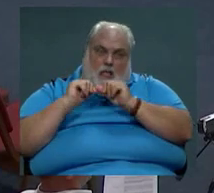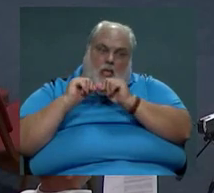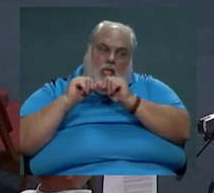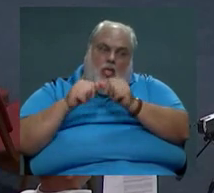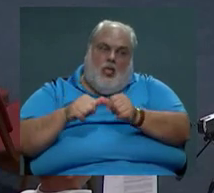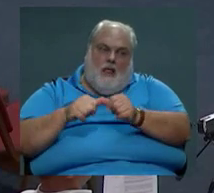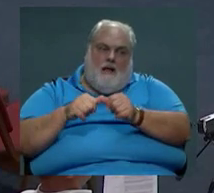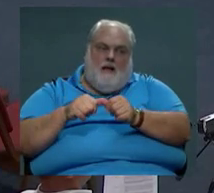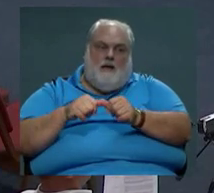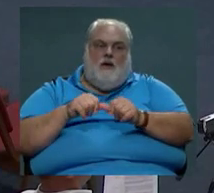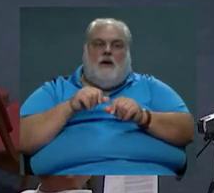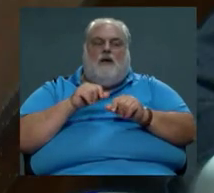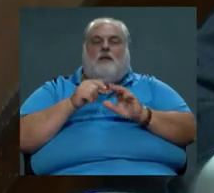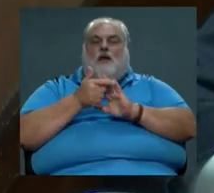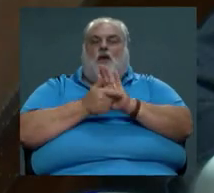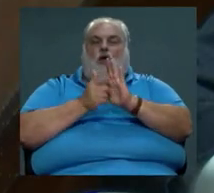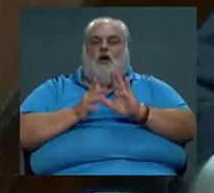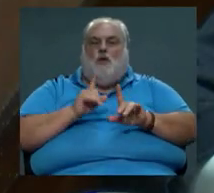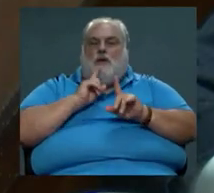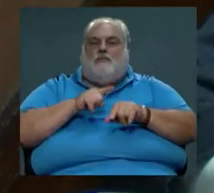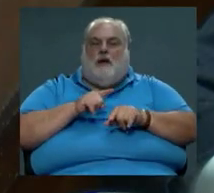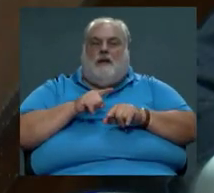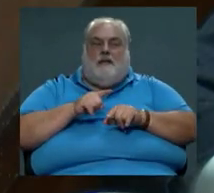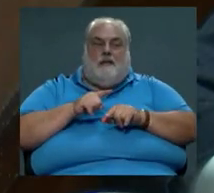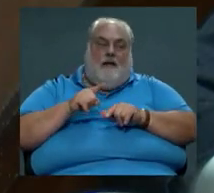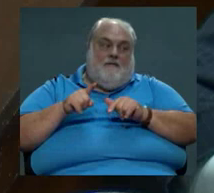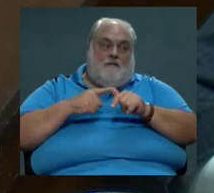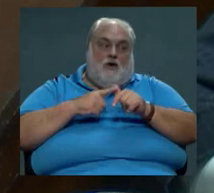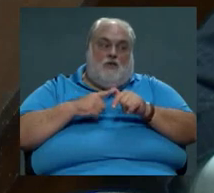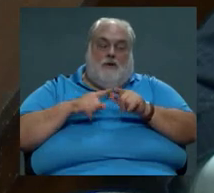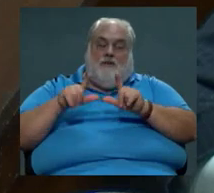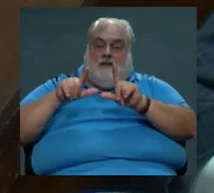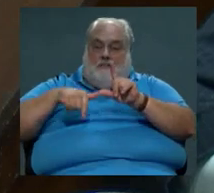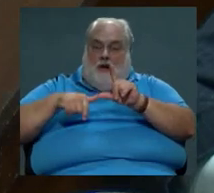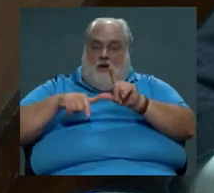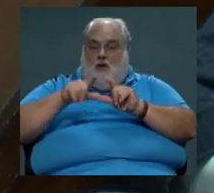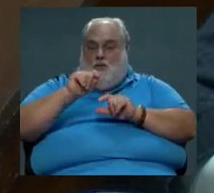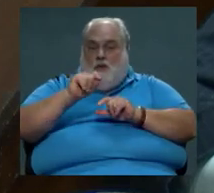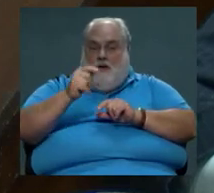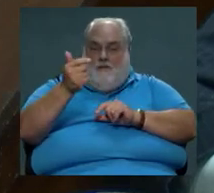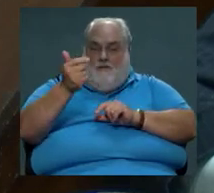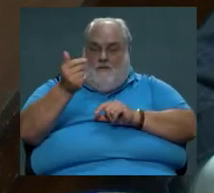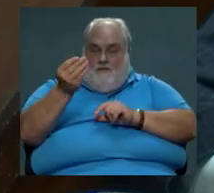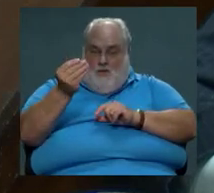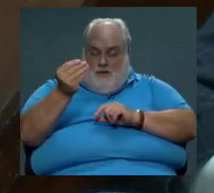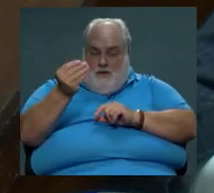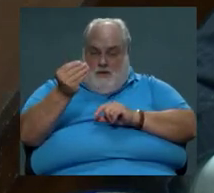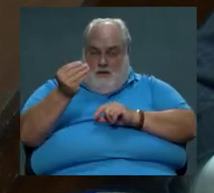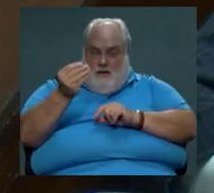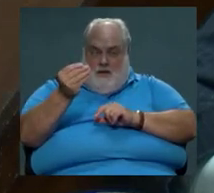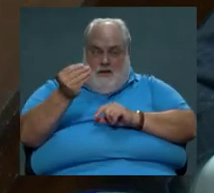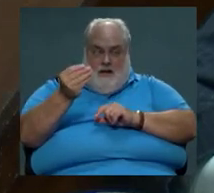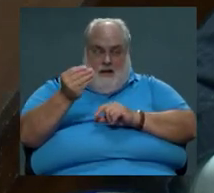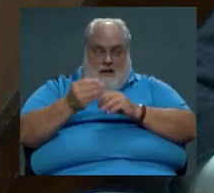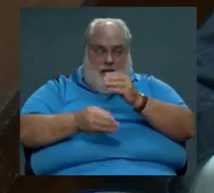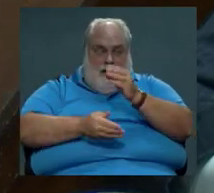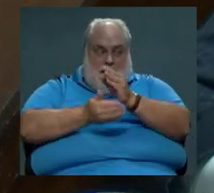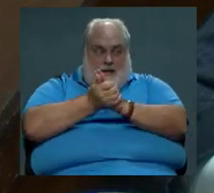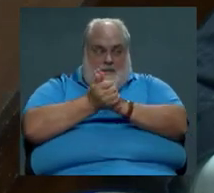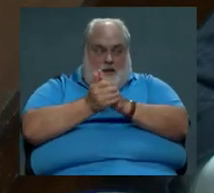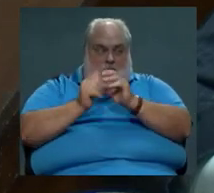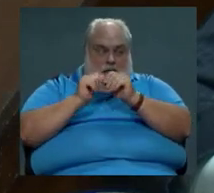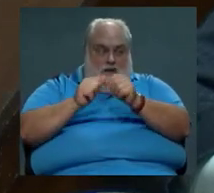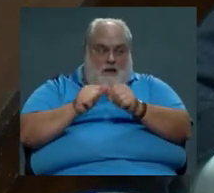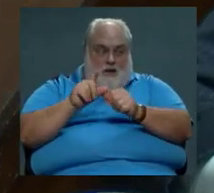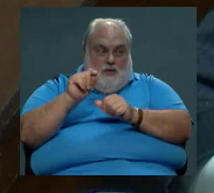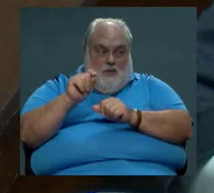initial contract would have expired in 2014, and then there was an addendum to extend it through